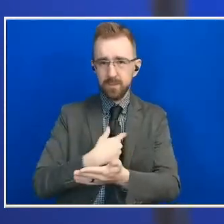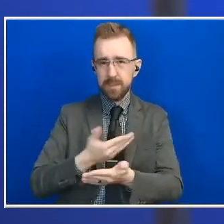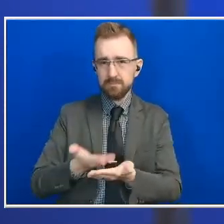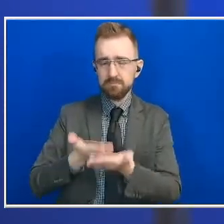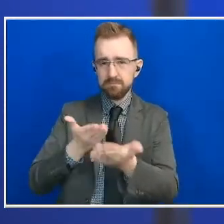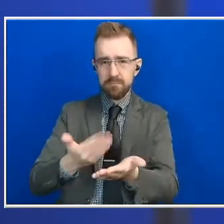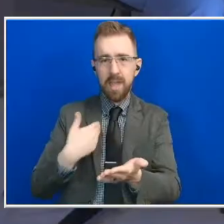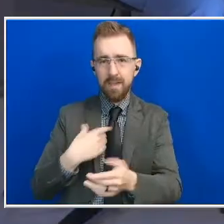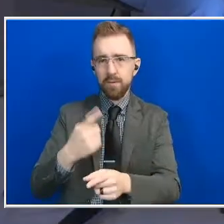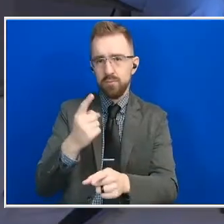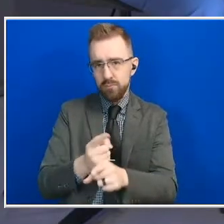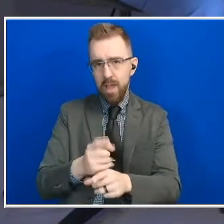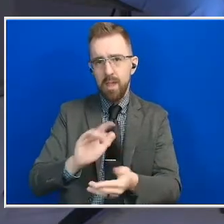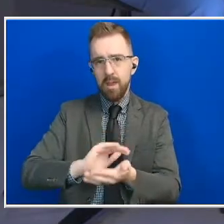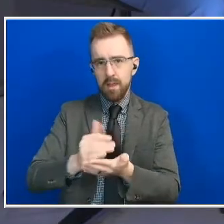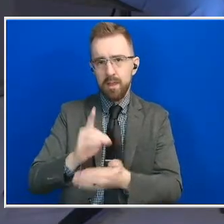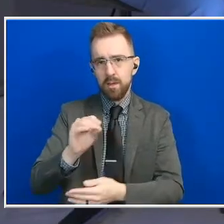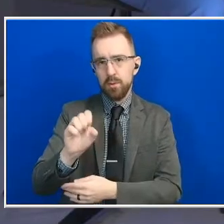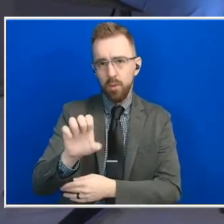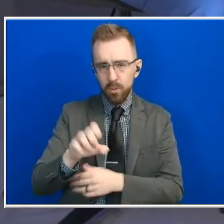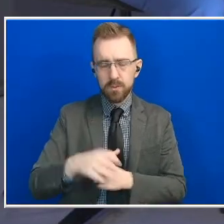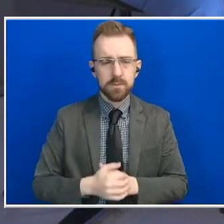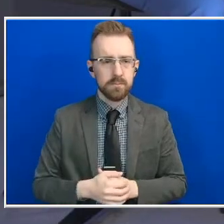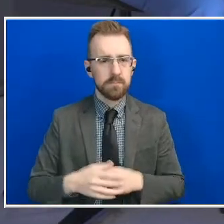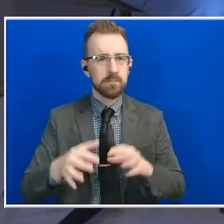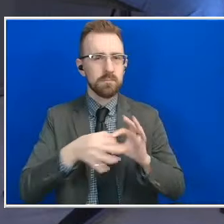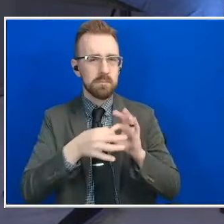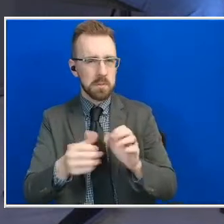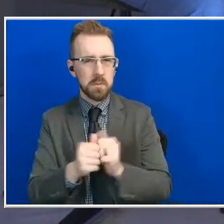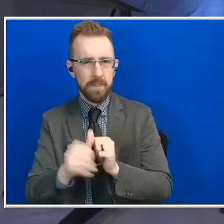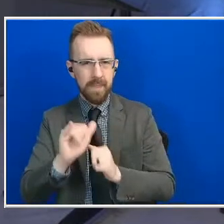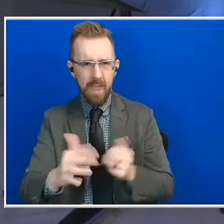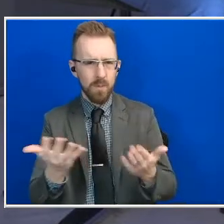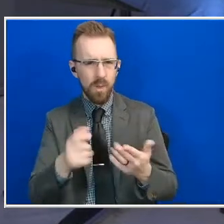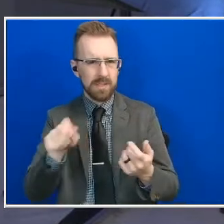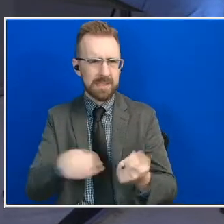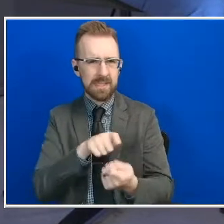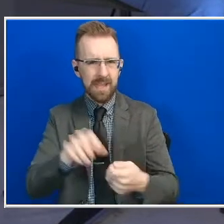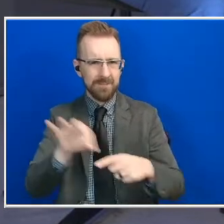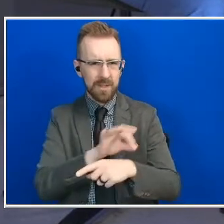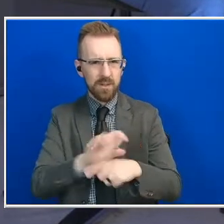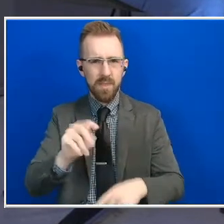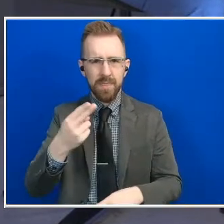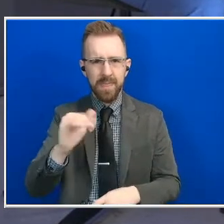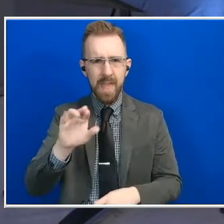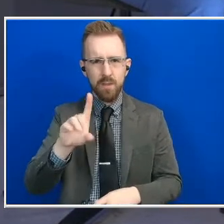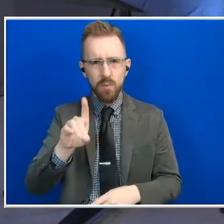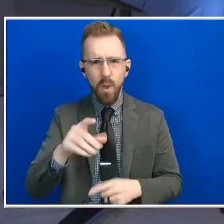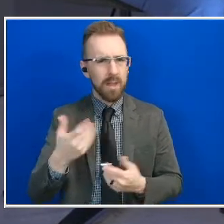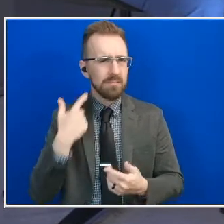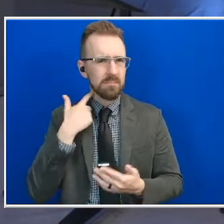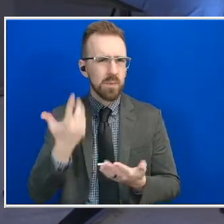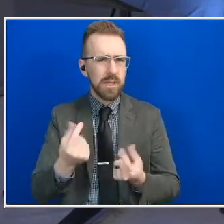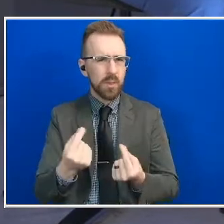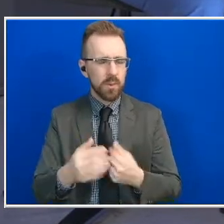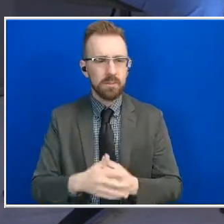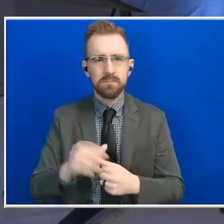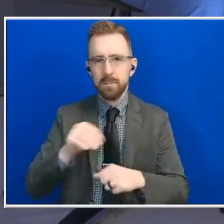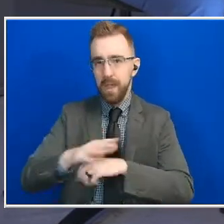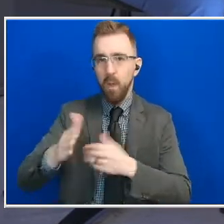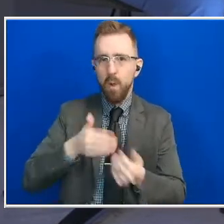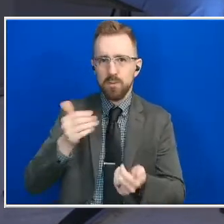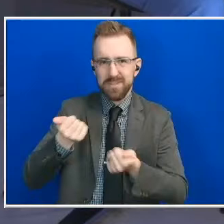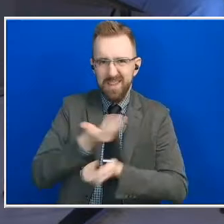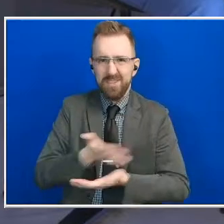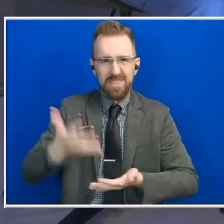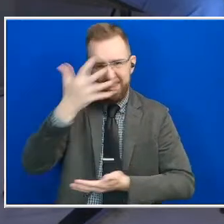dose. And on that, while we're speaking of that, what is the exact function of the thyroid? Oh, great! It impacts almost everything in the body. Yeah. Like,